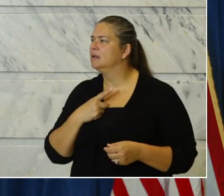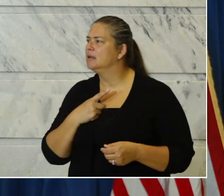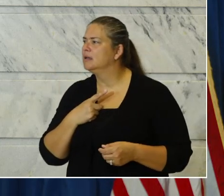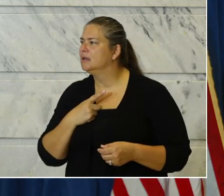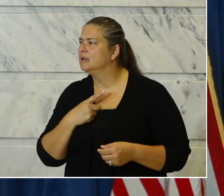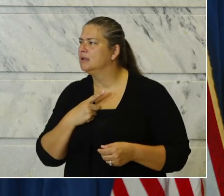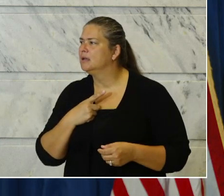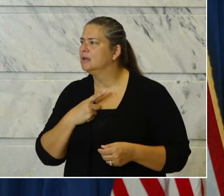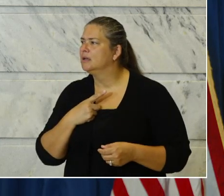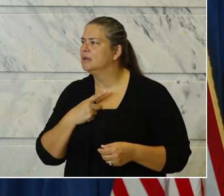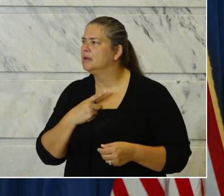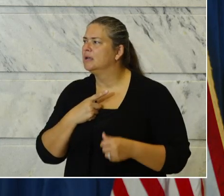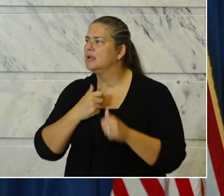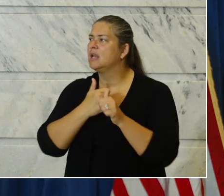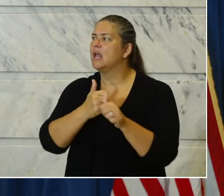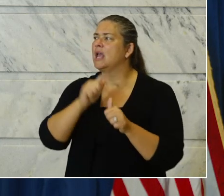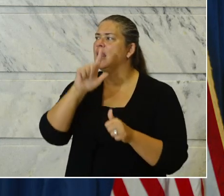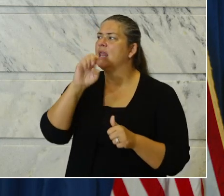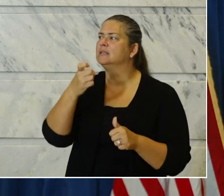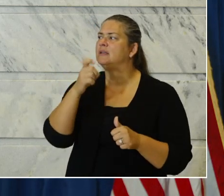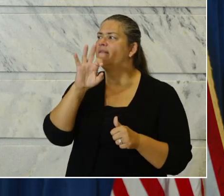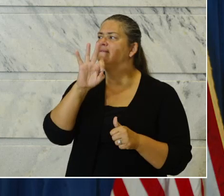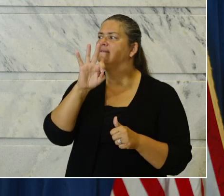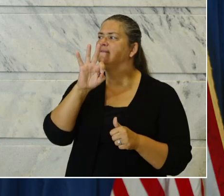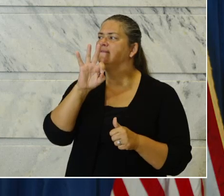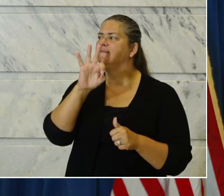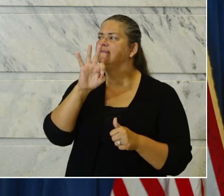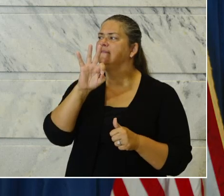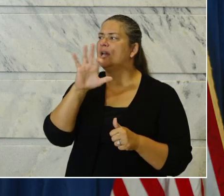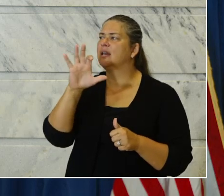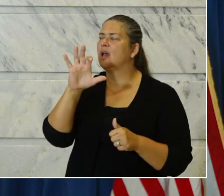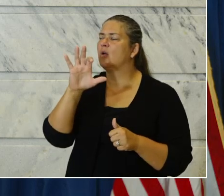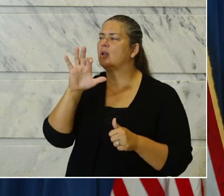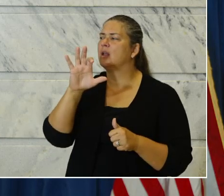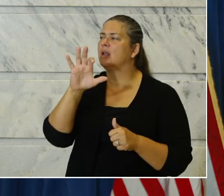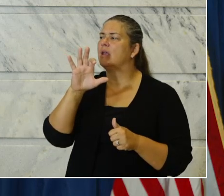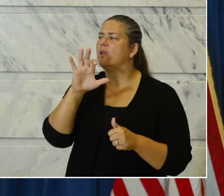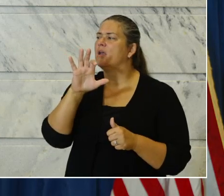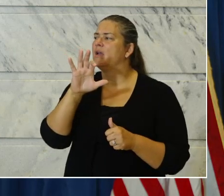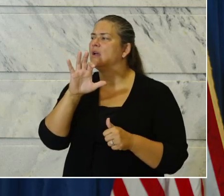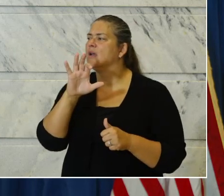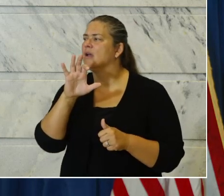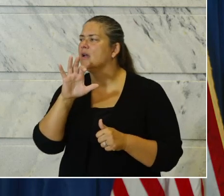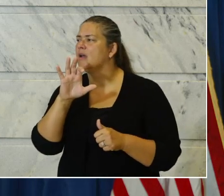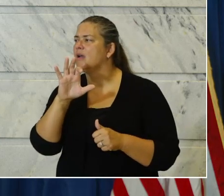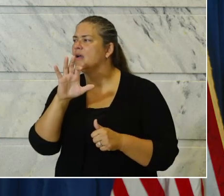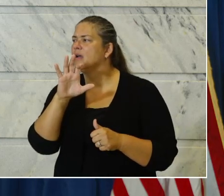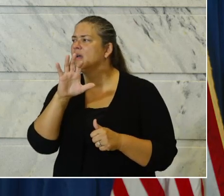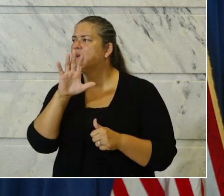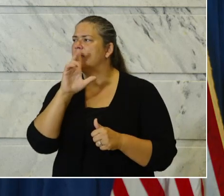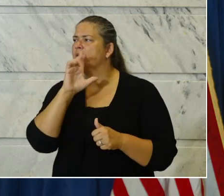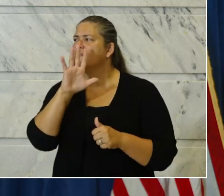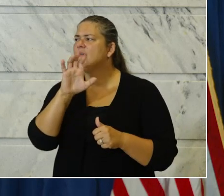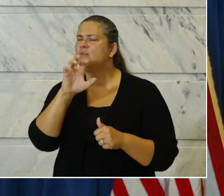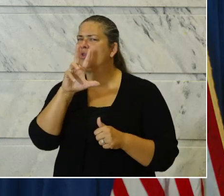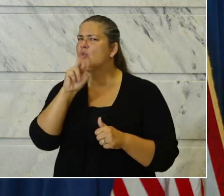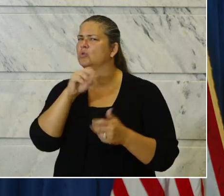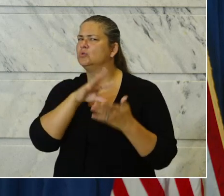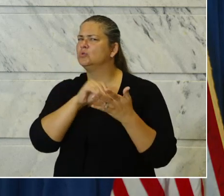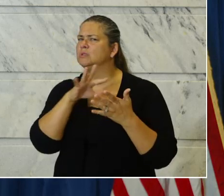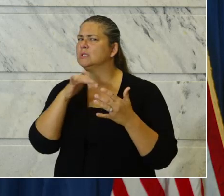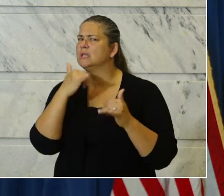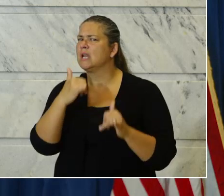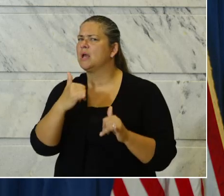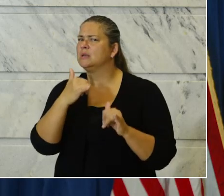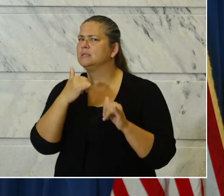to the Lexington Fayette County Health Department today, 507 UK students have tested positive, and the UK administration has not